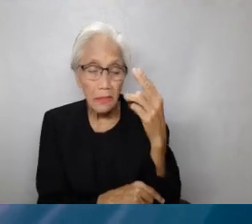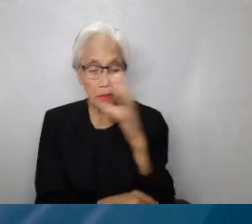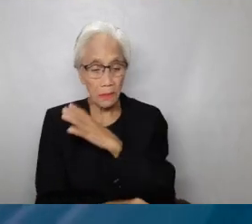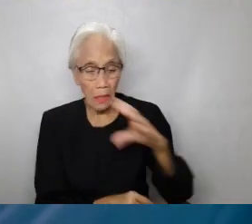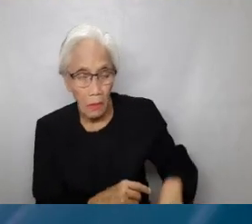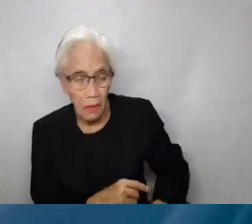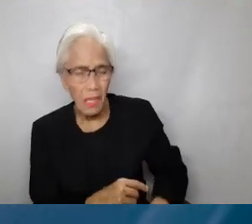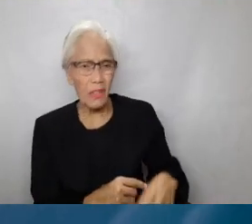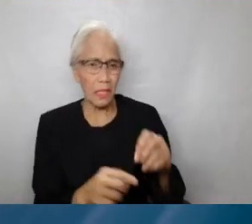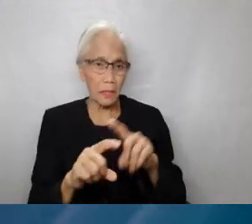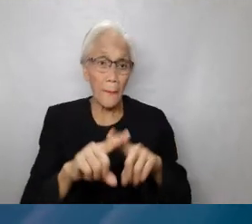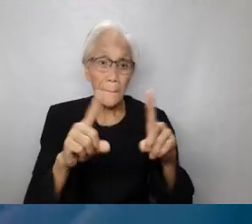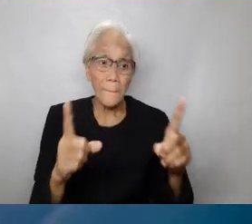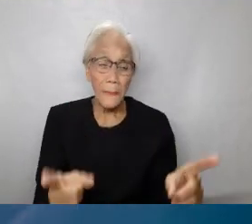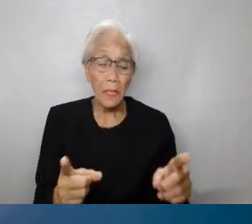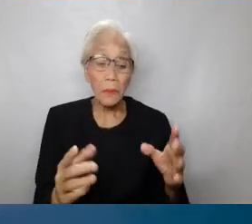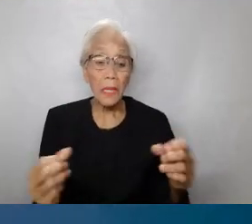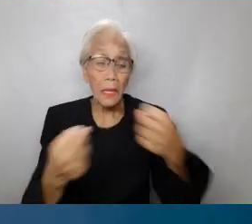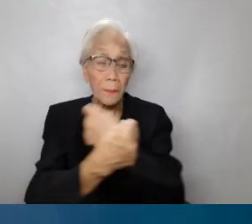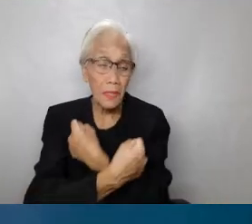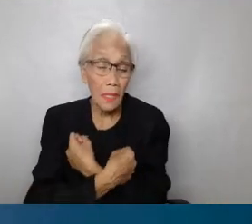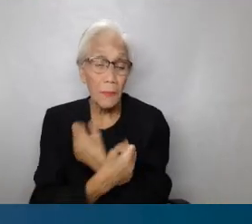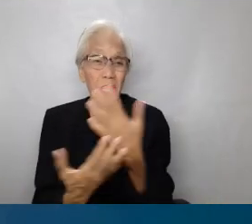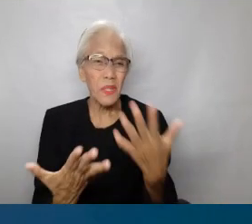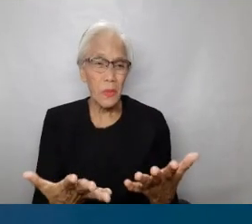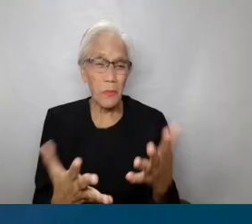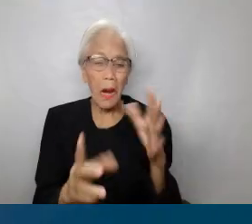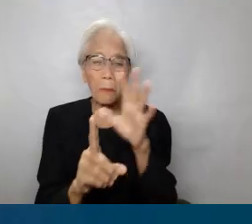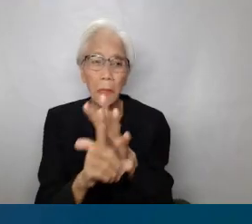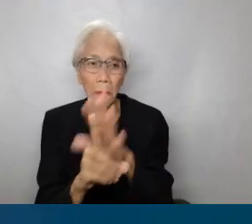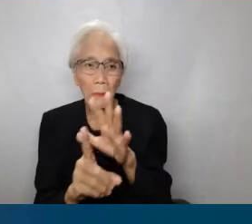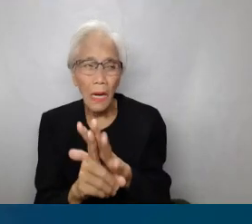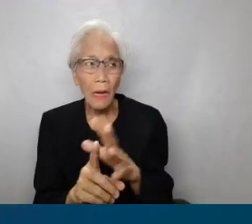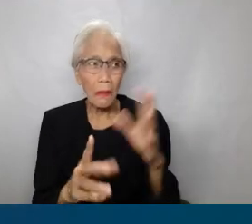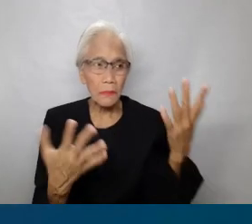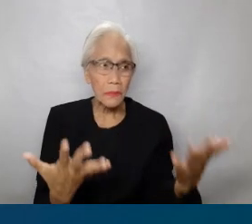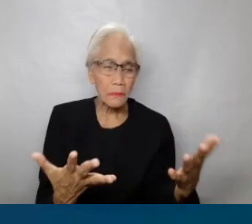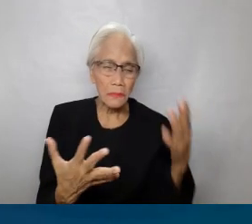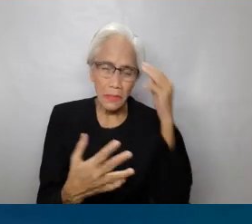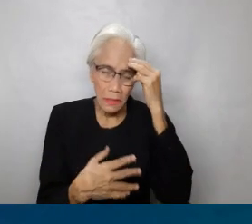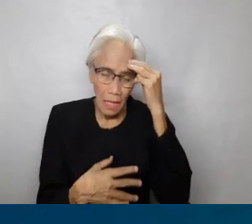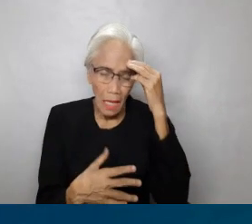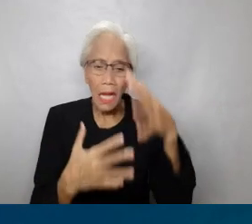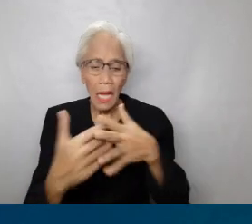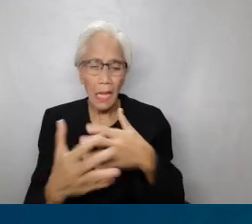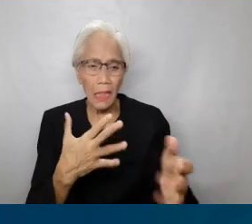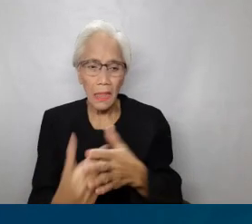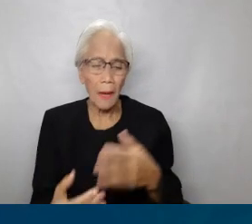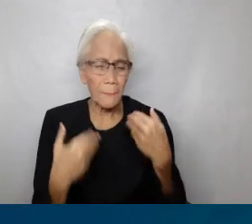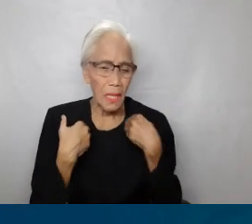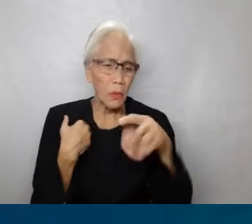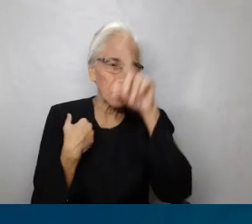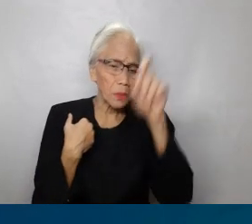Christians, even as Catholics, pero will embrace naman populist mentality na kahit